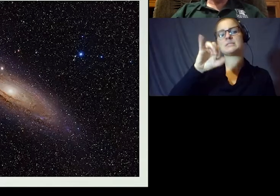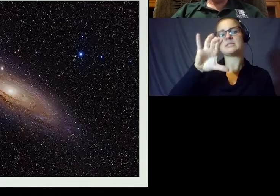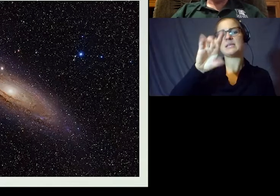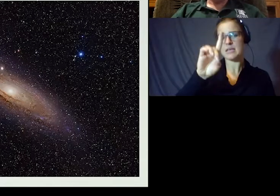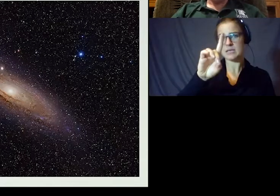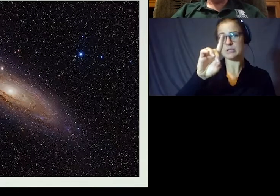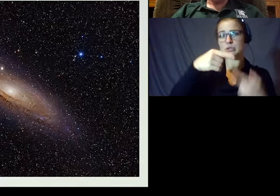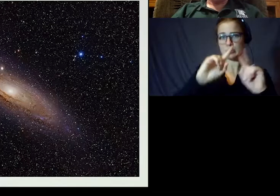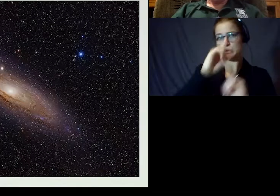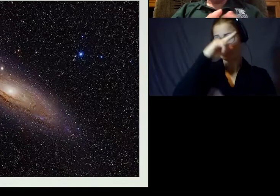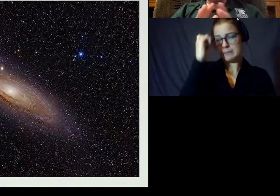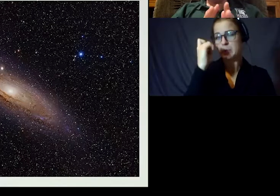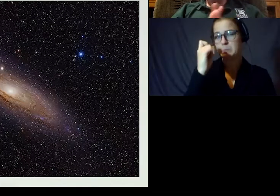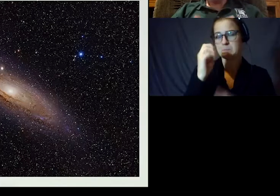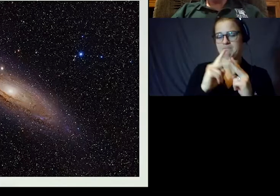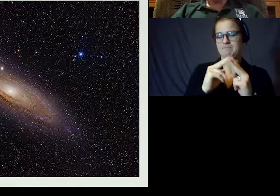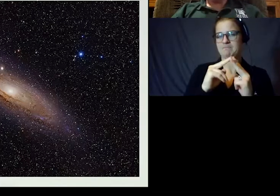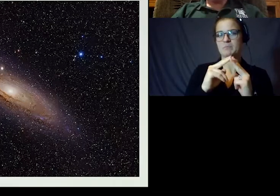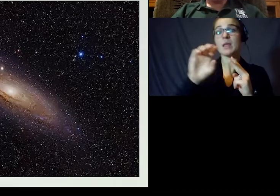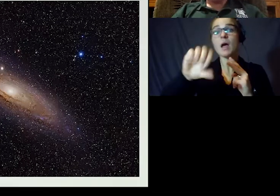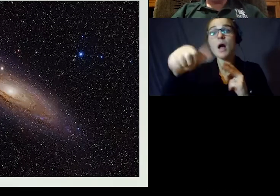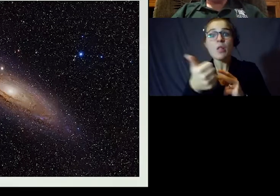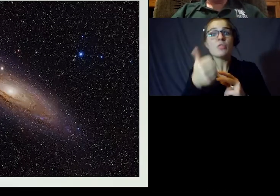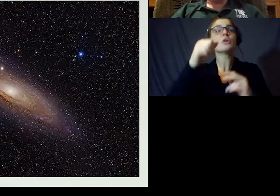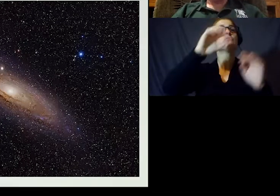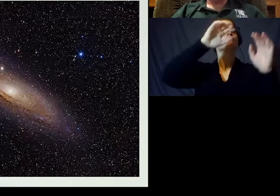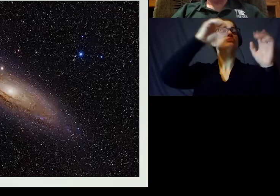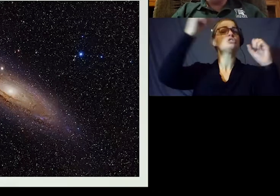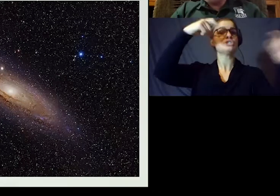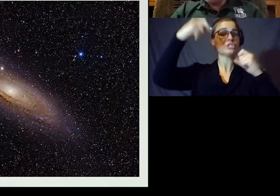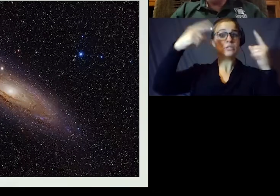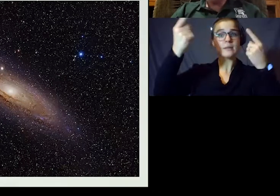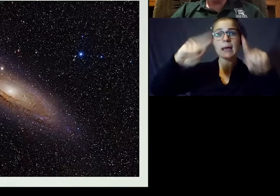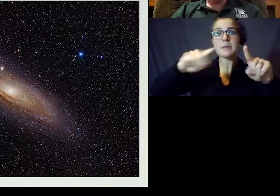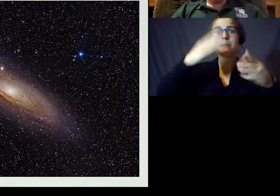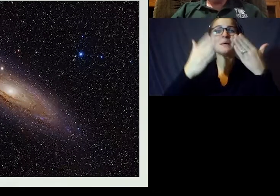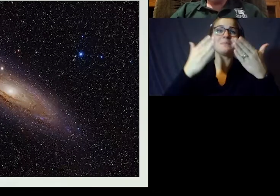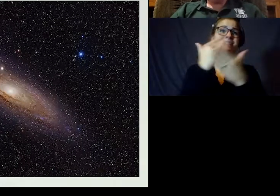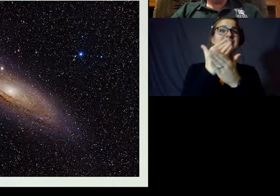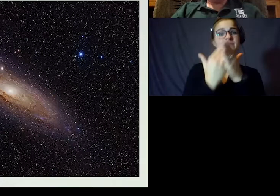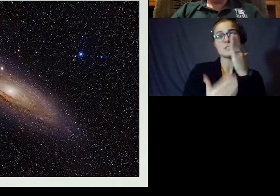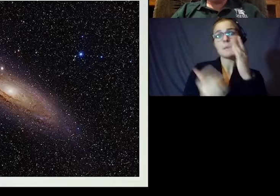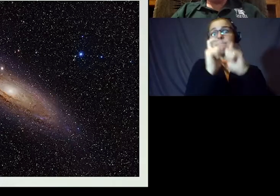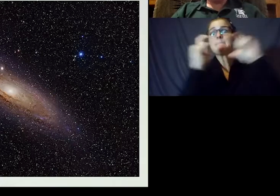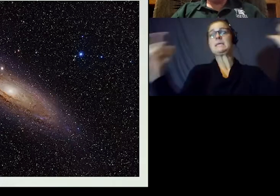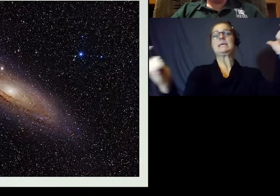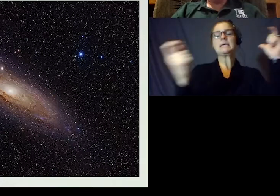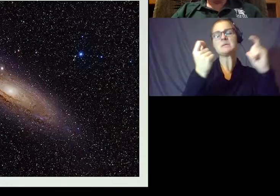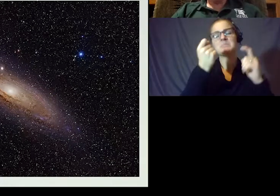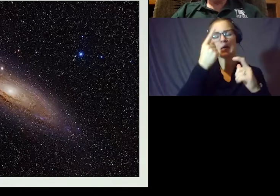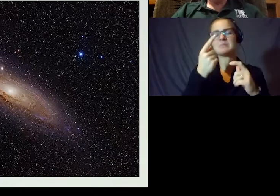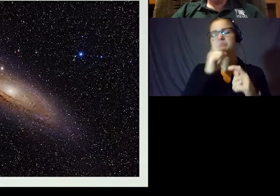other showers that have their quirks, like maybe a higher portion of big meteors, but those are probably the two